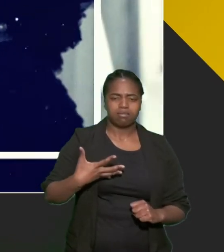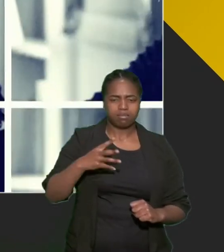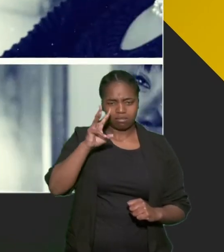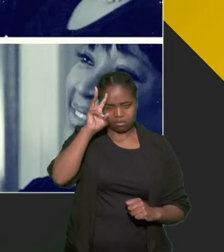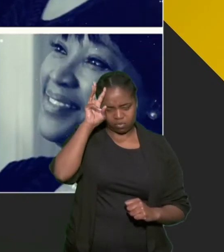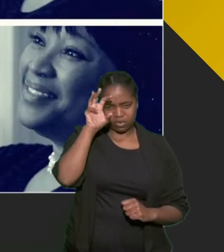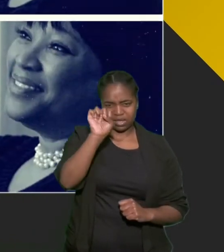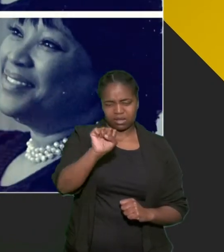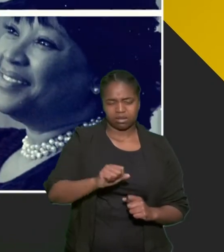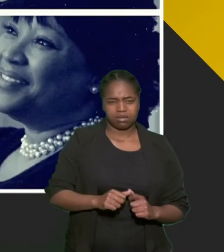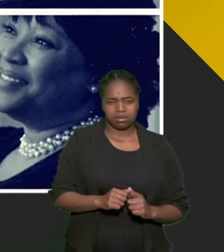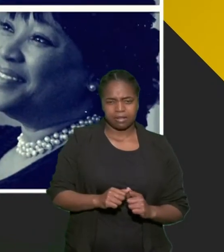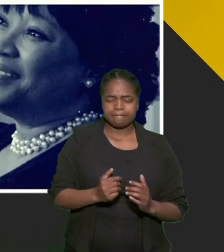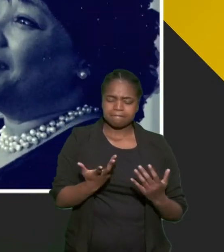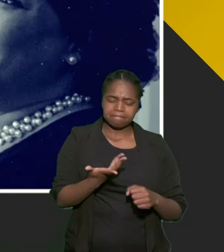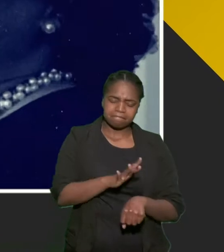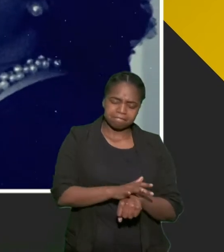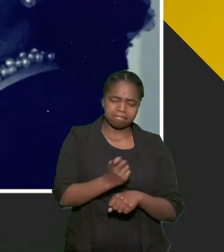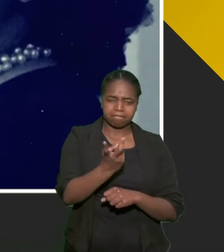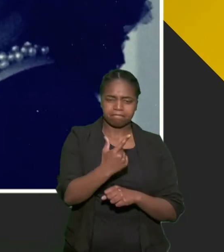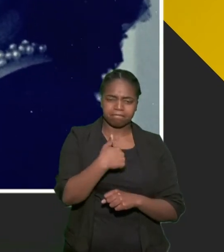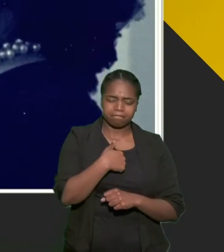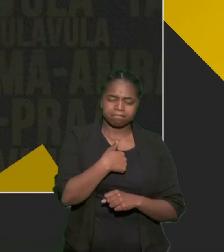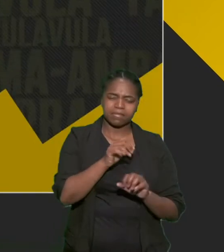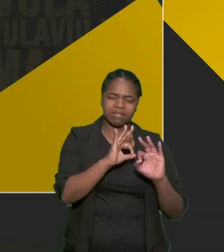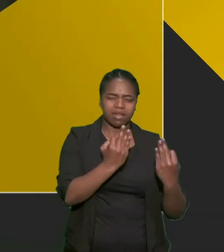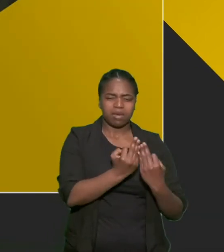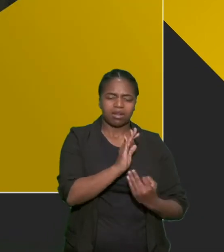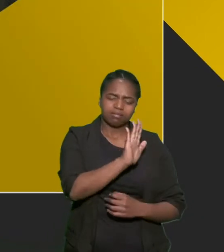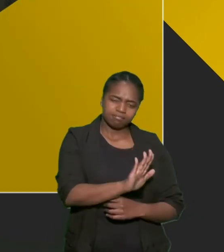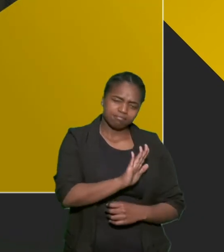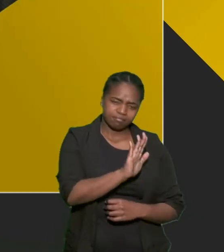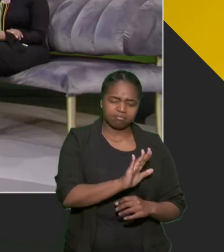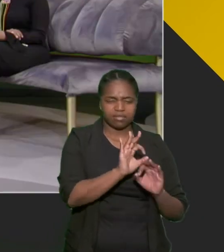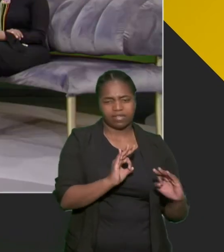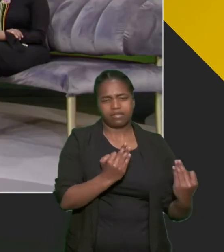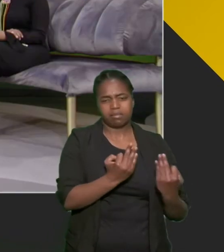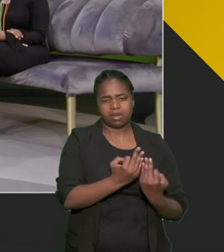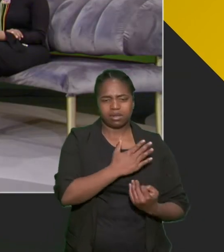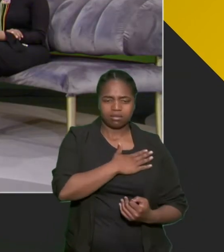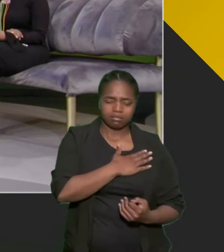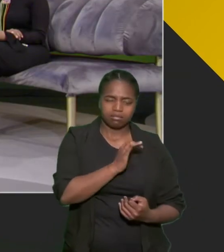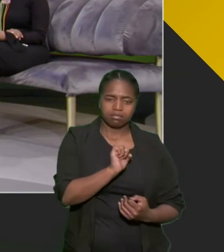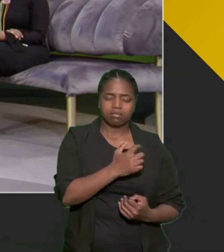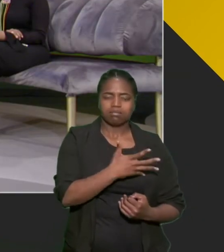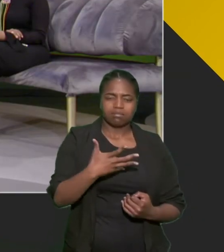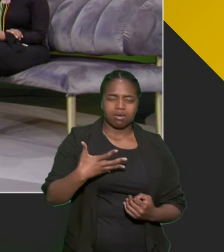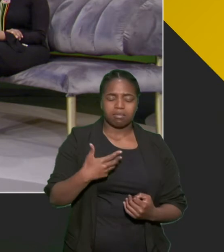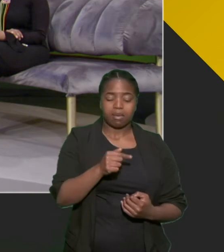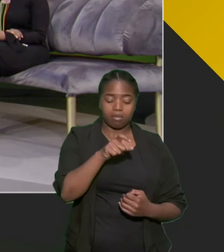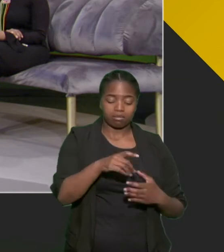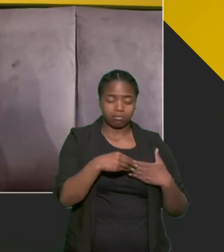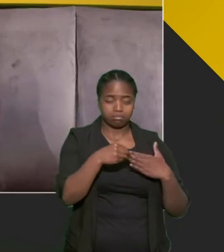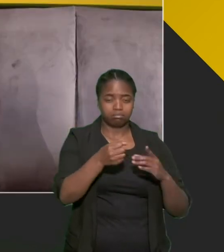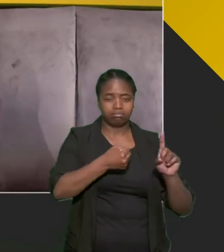uMadikizela Mandela, of course now, who is late in that, sithi kumndeni nabasekhaya ukuthi silahlekelwe nathi, silahlekelwe umama, silahlekelwe umuntu who